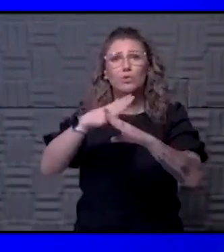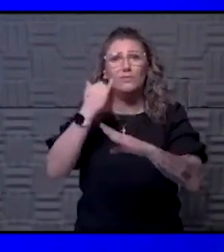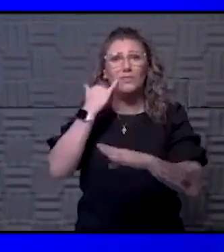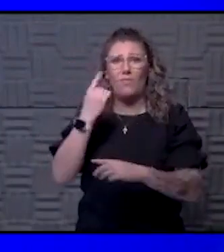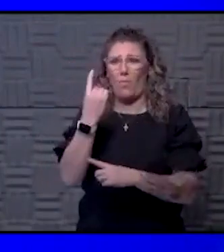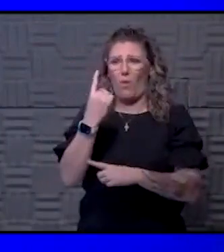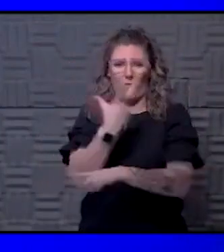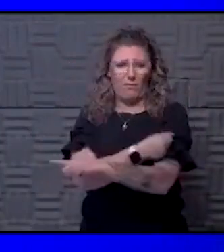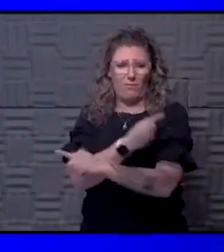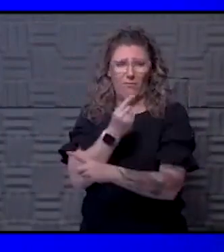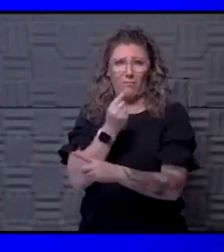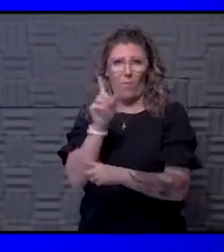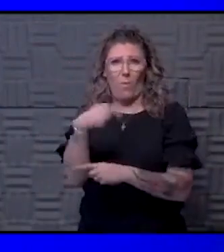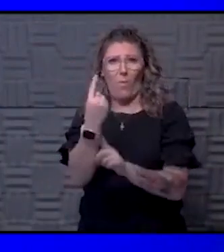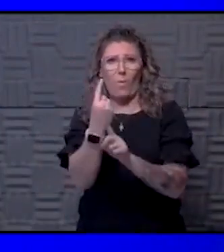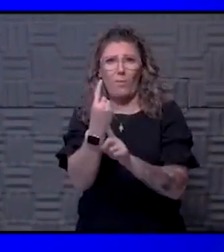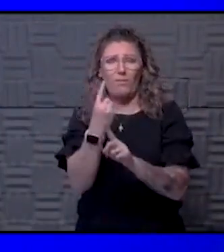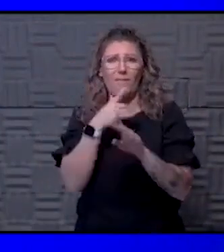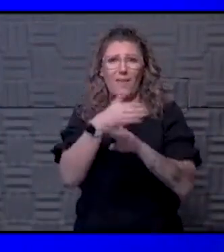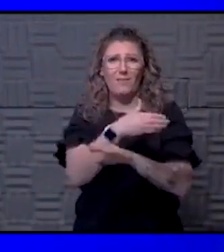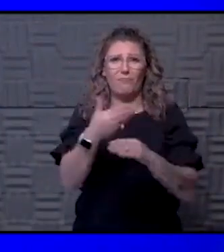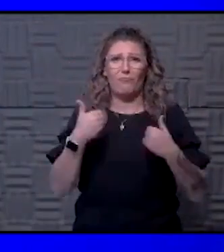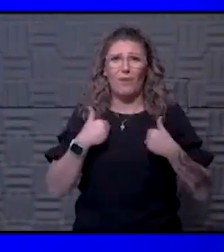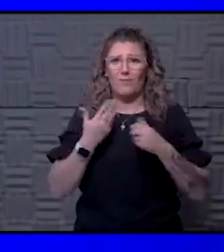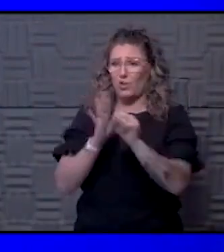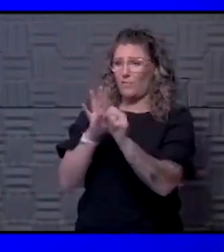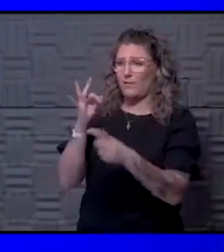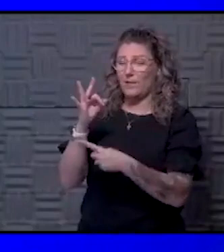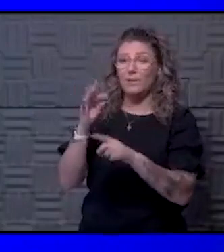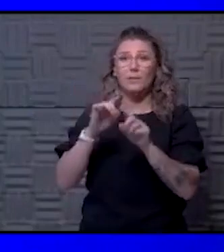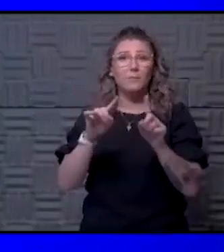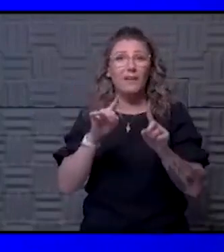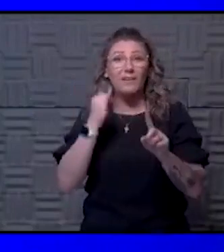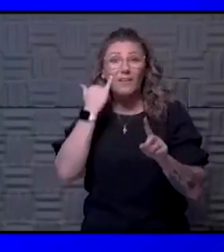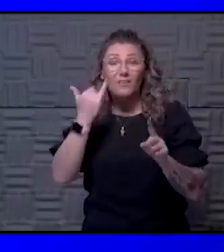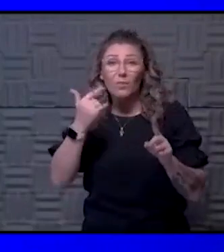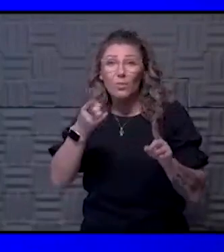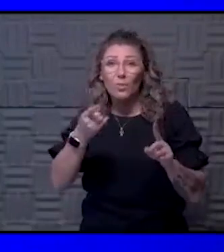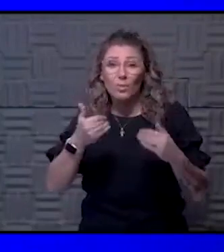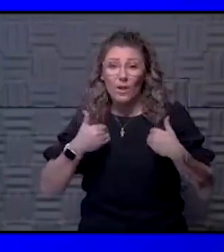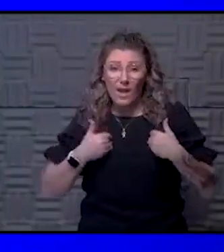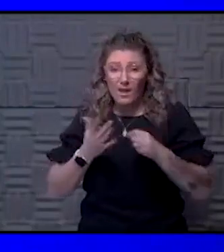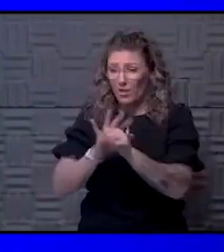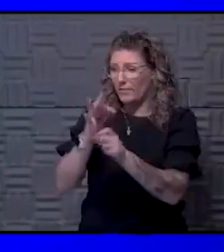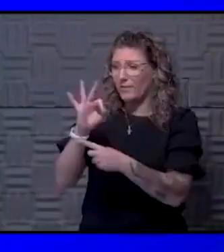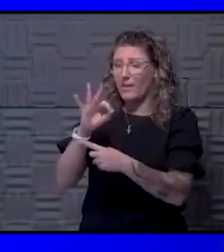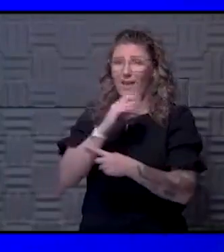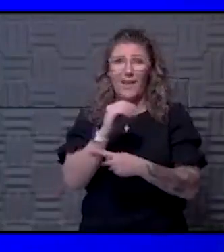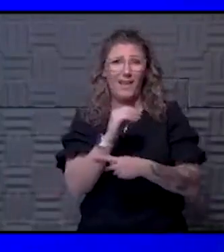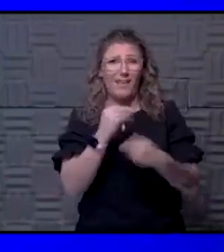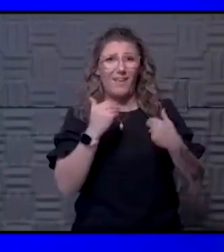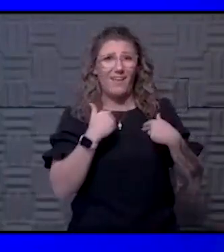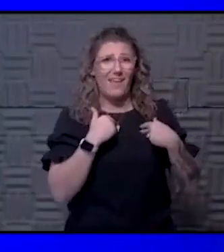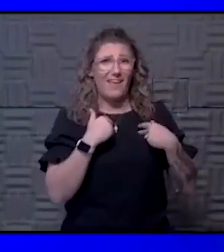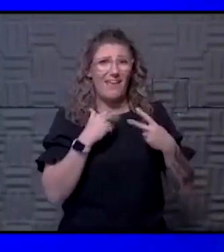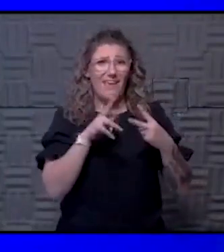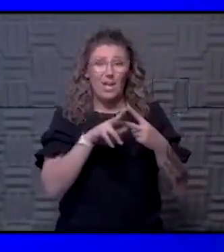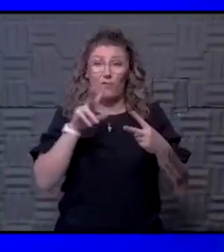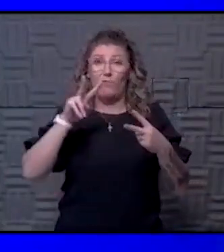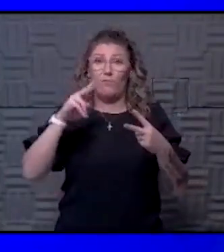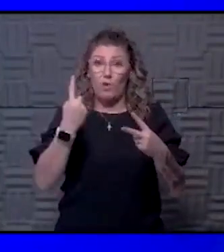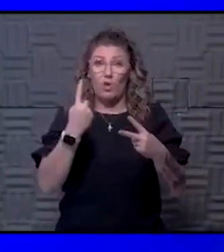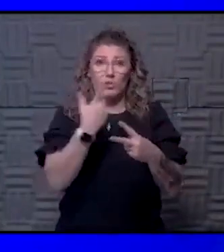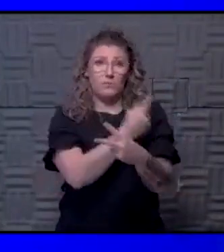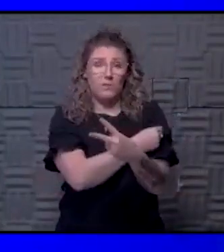one dose even after having COVID-19. But certainly if you've had it and you've gotten Moderna or Pfizer, please go get that second